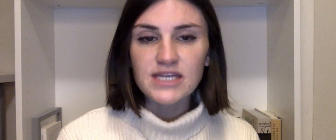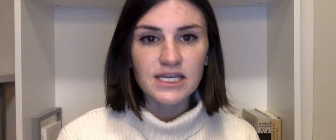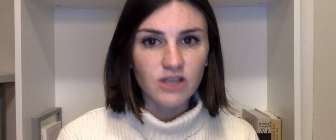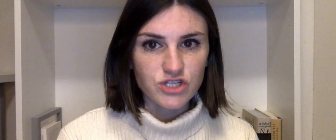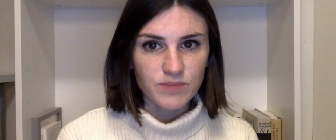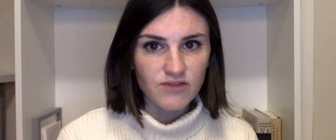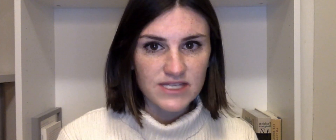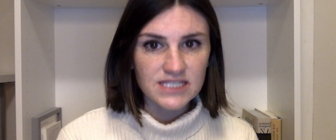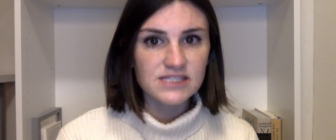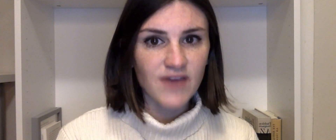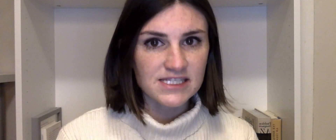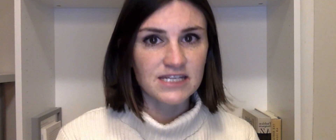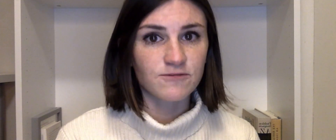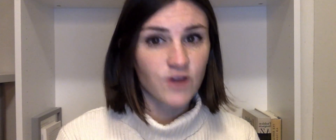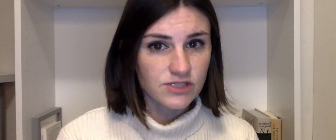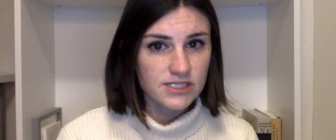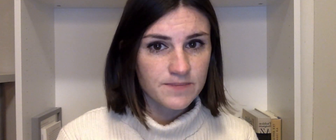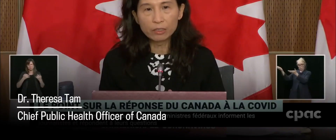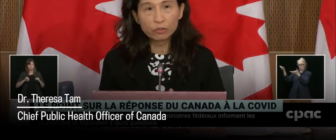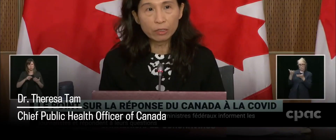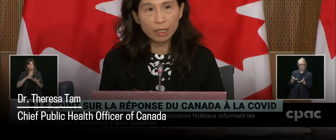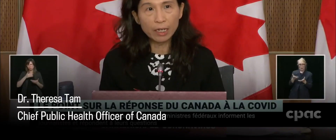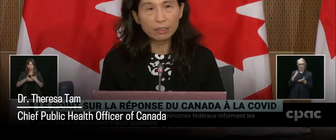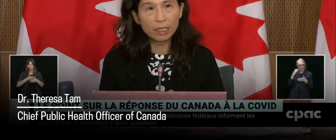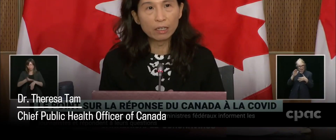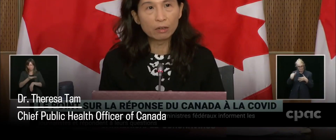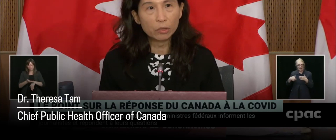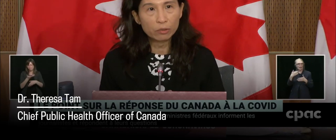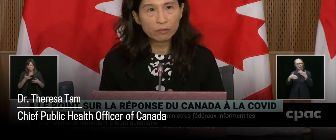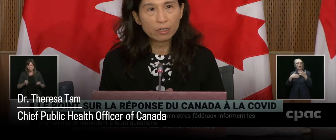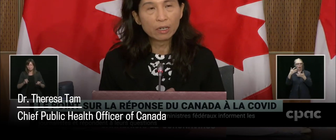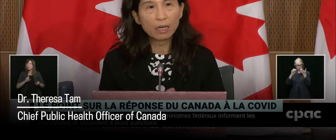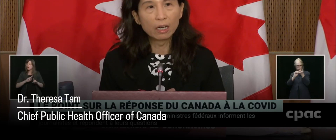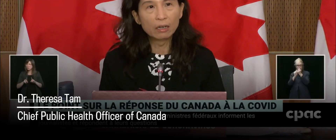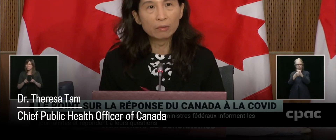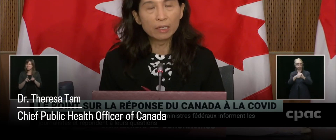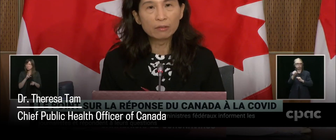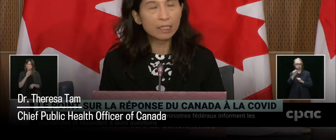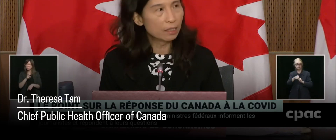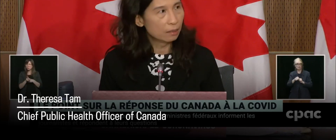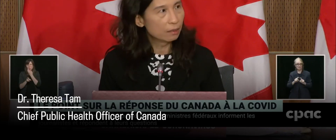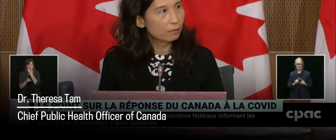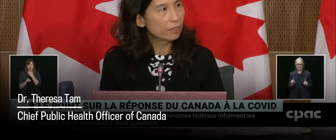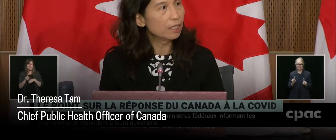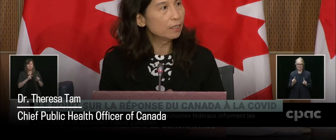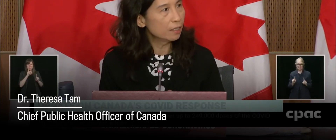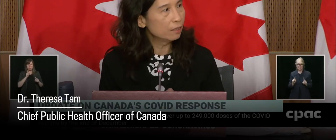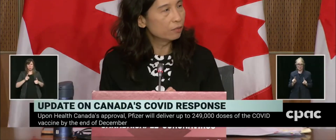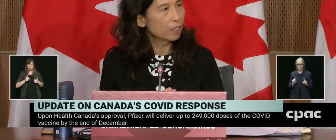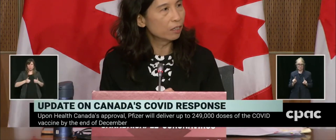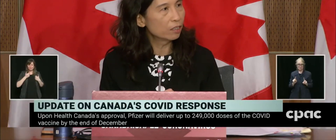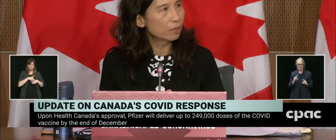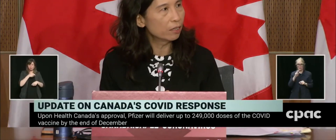difficult to get long-term care residents vaccinated first. It's true that you cannot move residents very